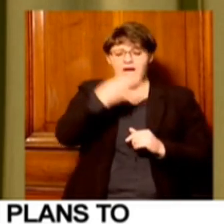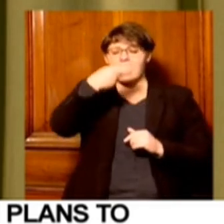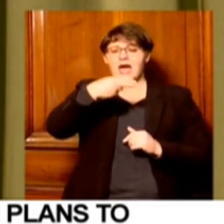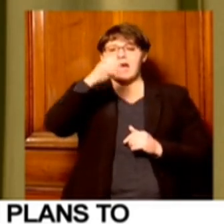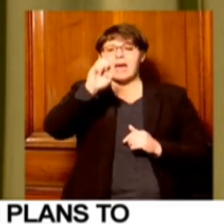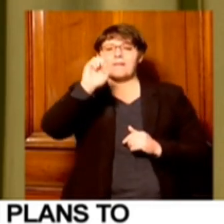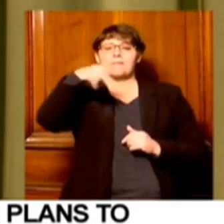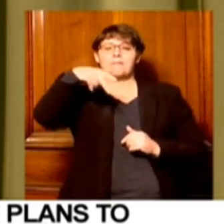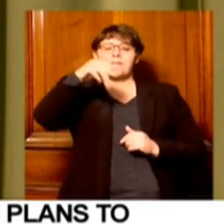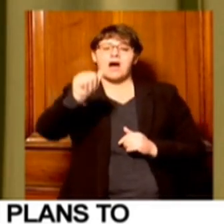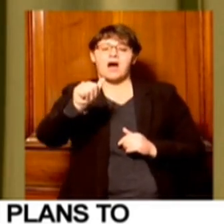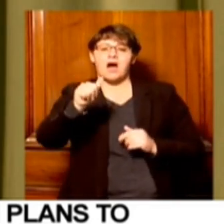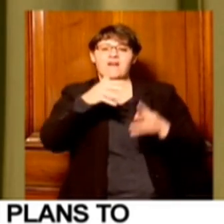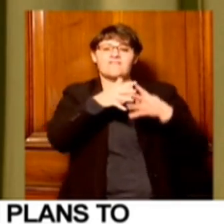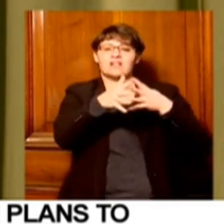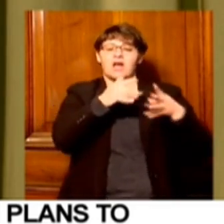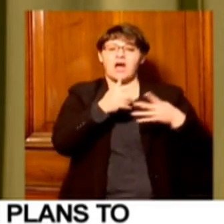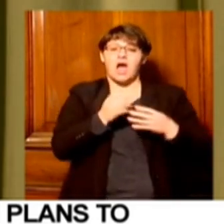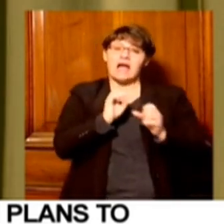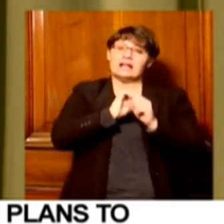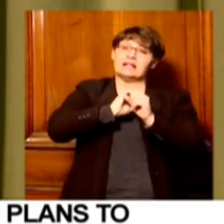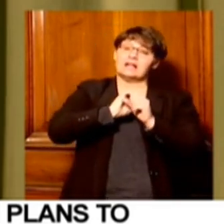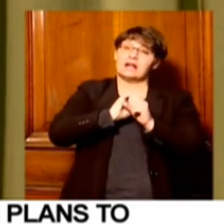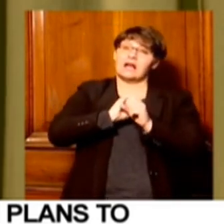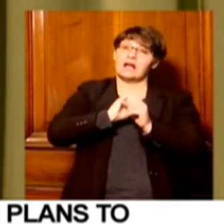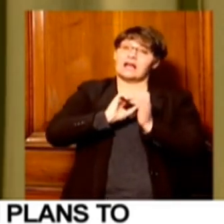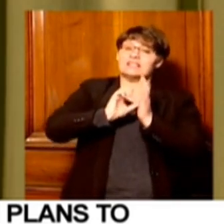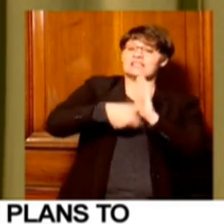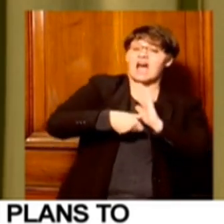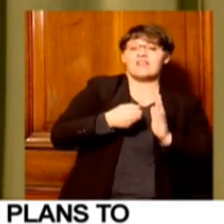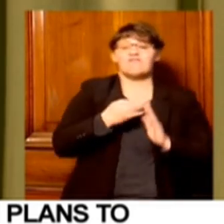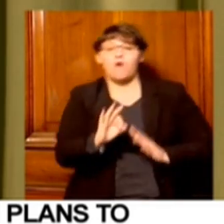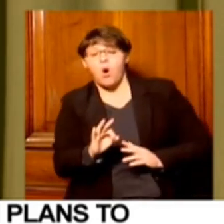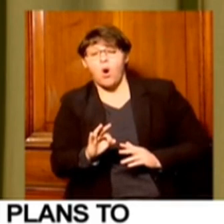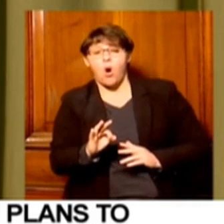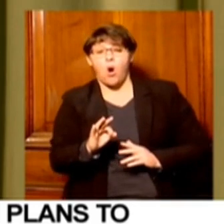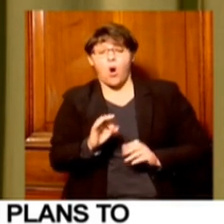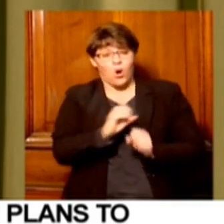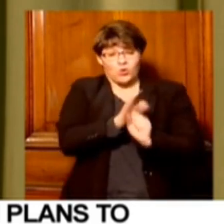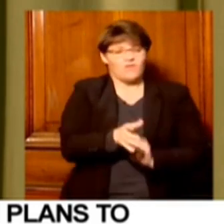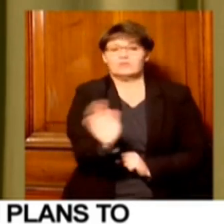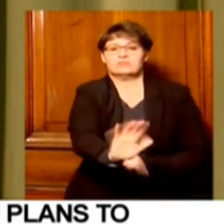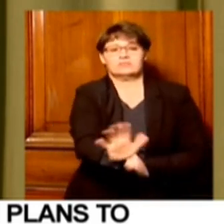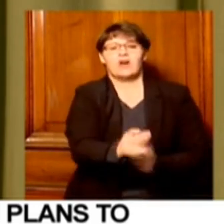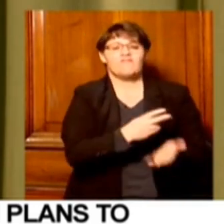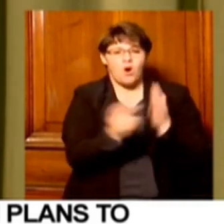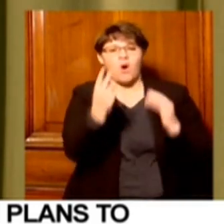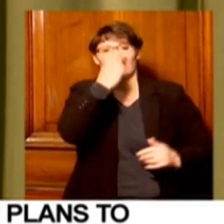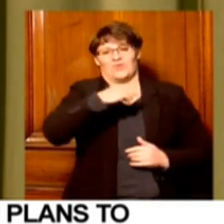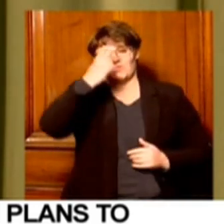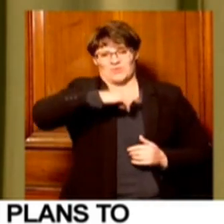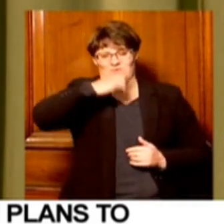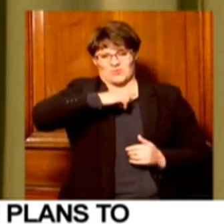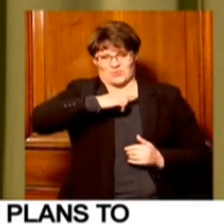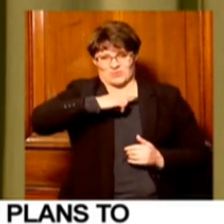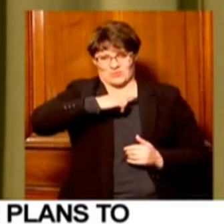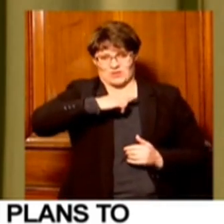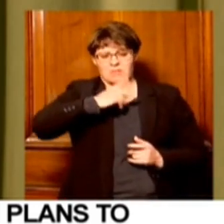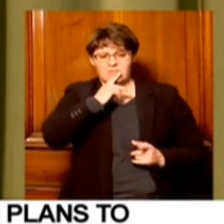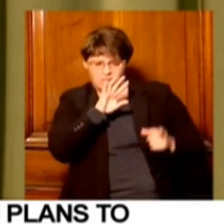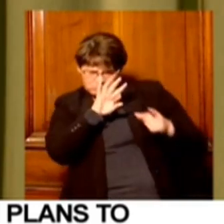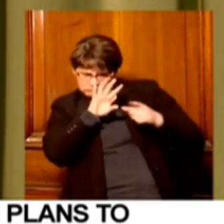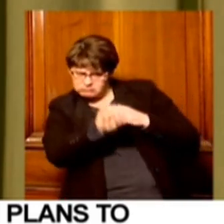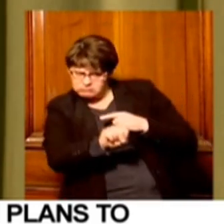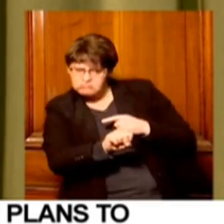were designed, they were not designed for COVID. They were designed for influenza. But it has now been reviewed and found, even